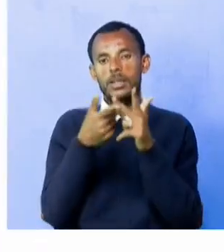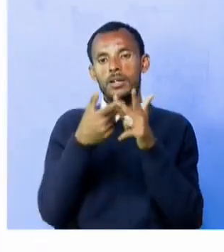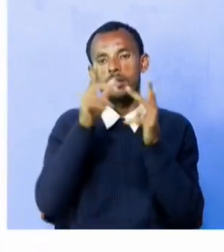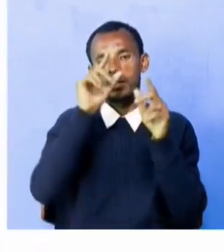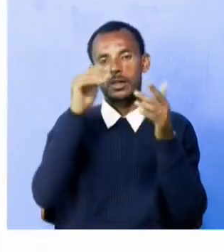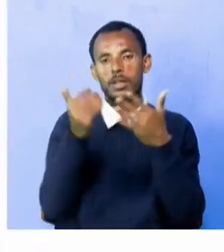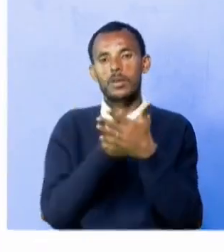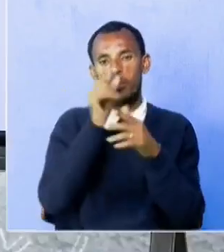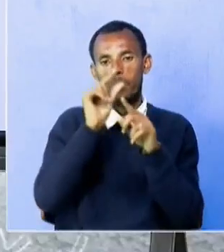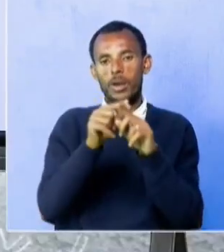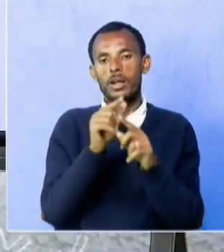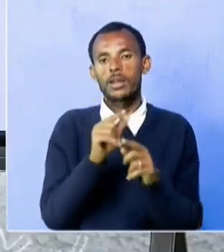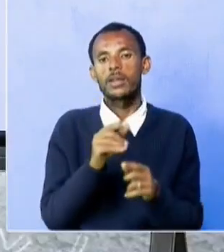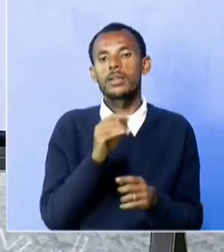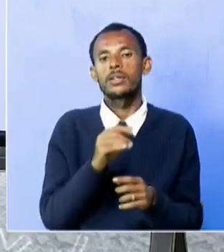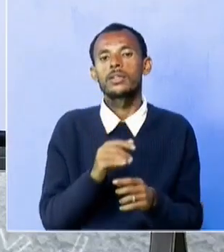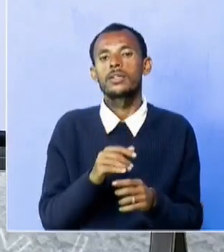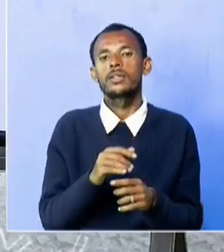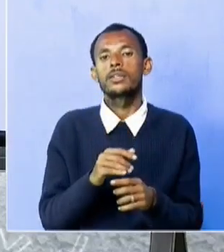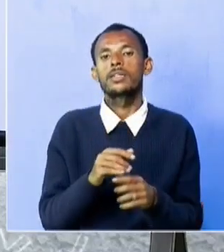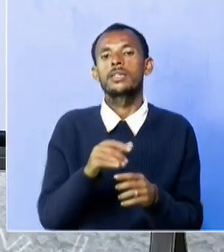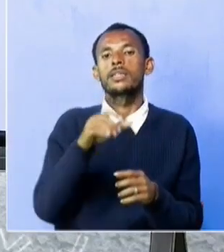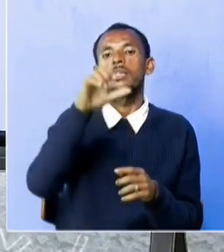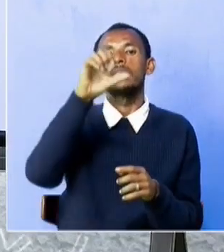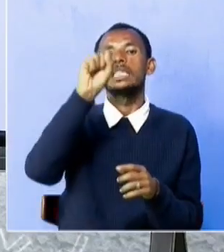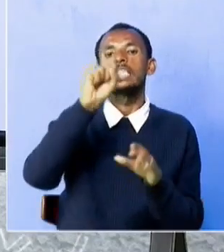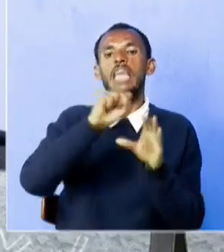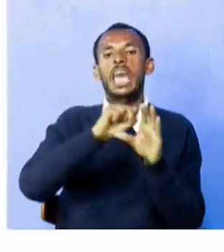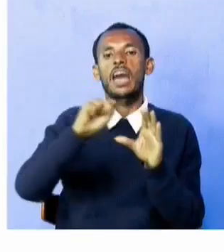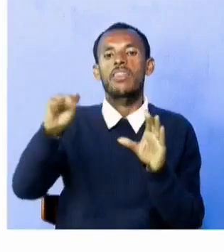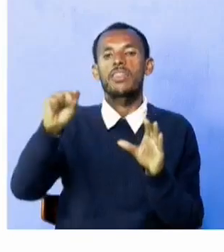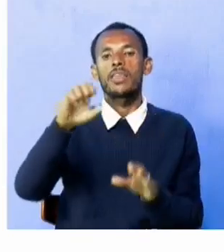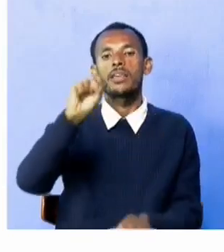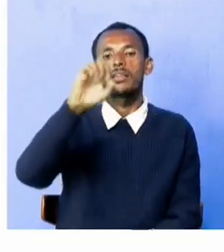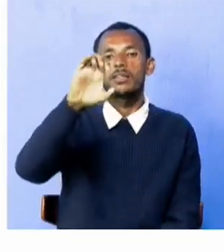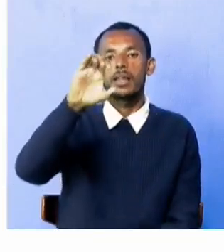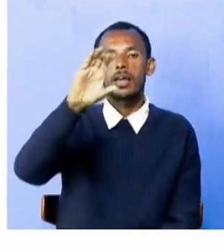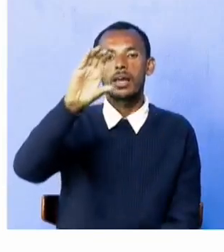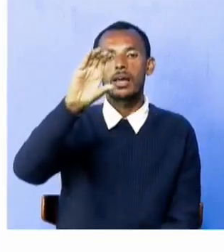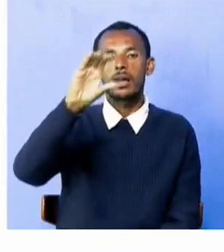have here is a secant. A secant.